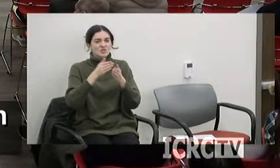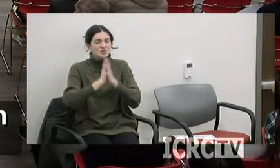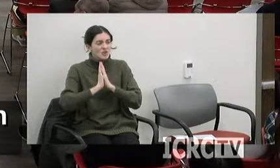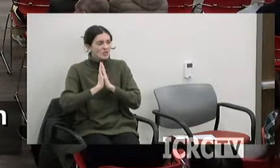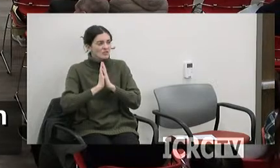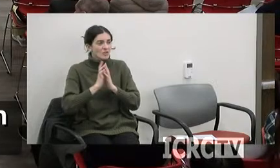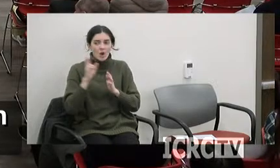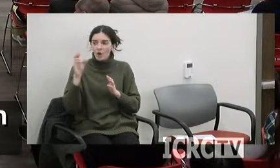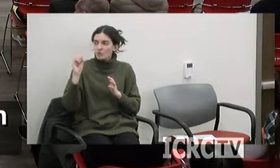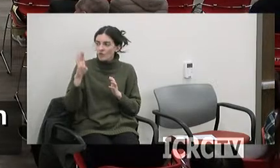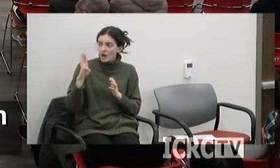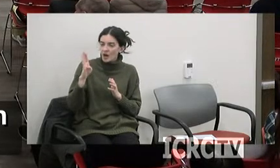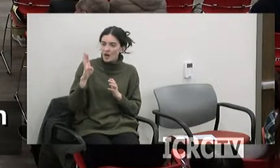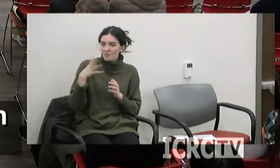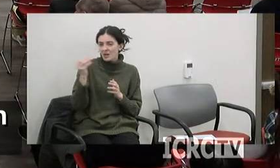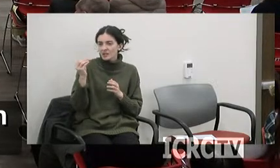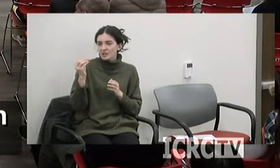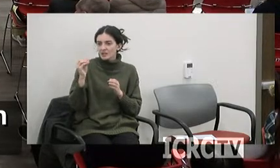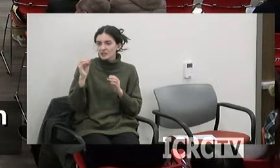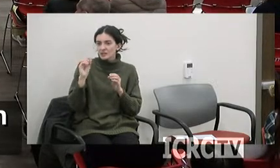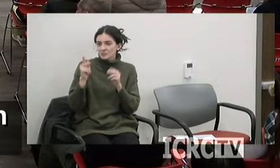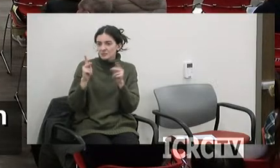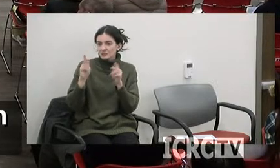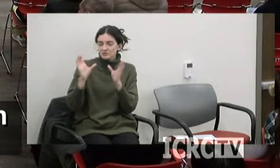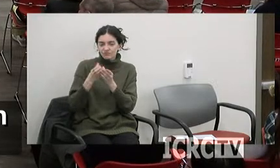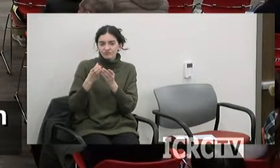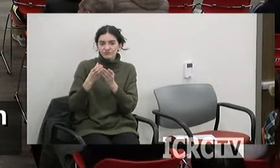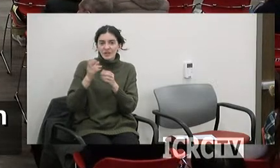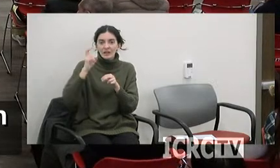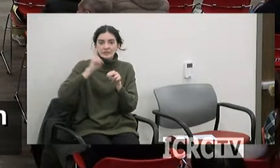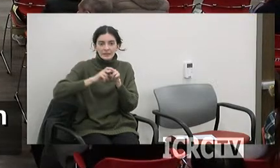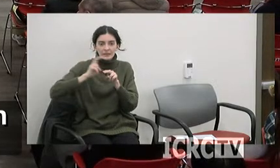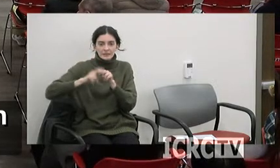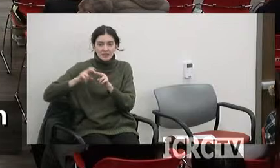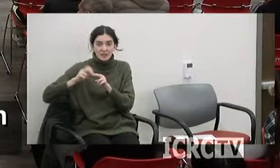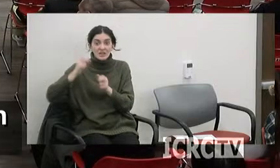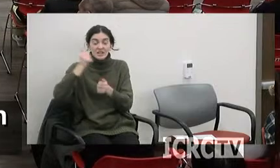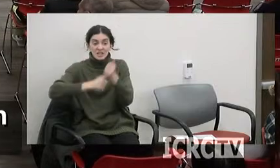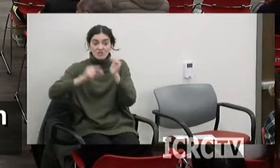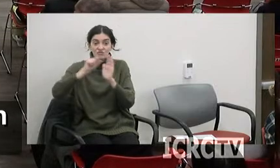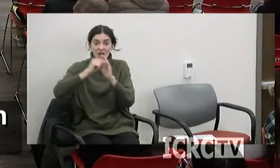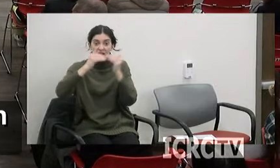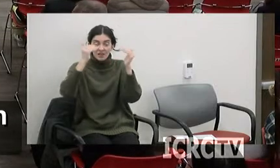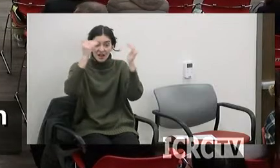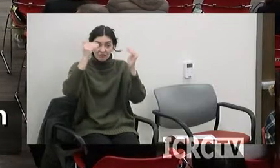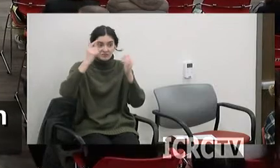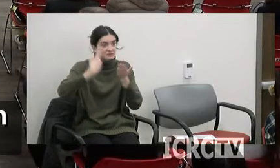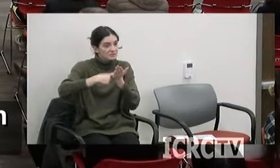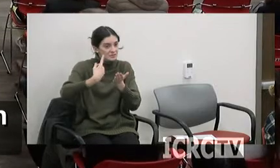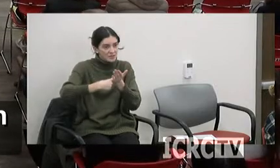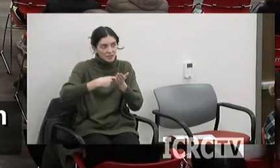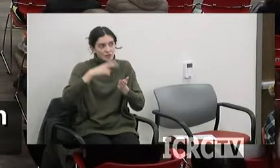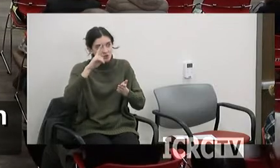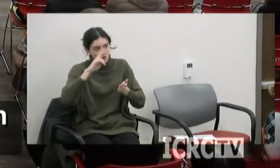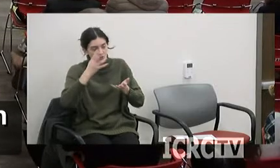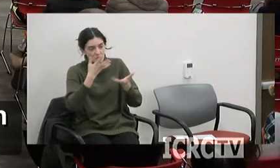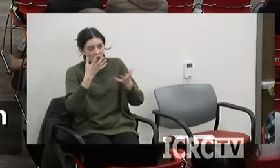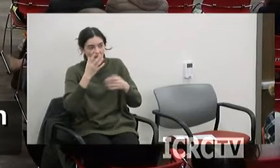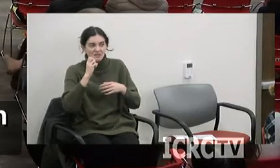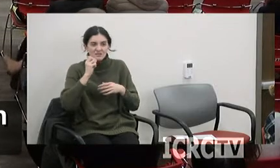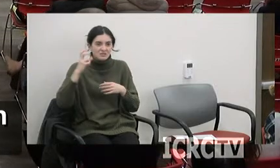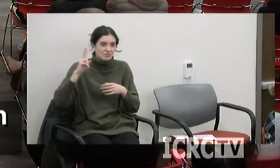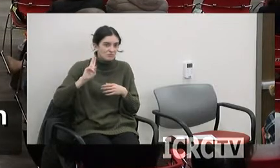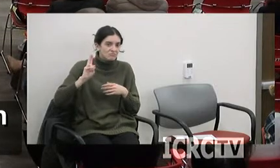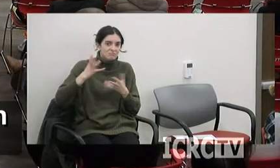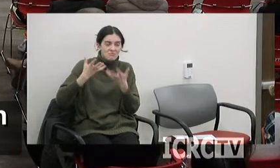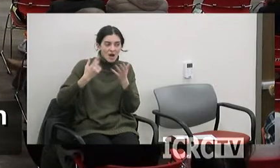company actually sat down with each grade level and had a discussion about what they use and what they don't use. And so